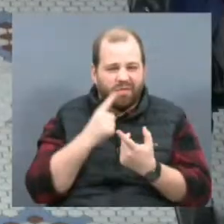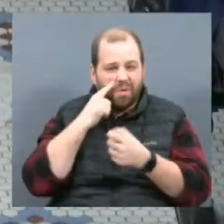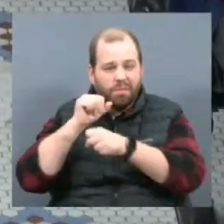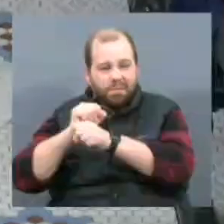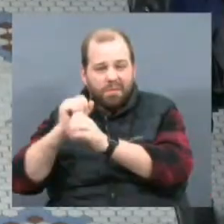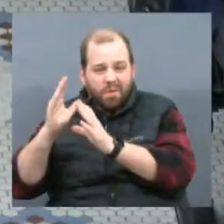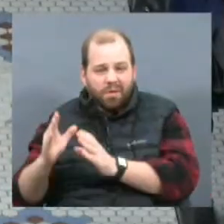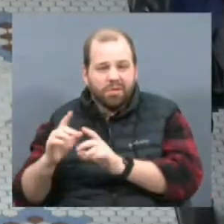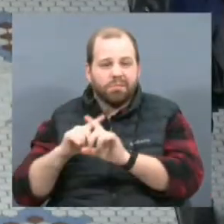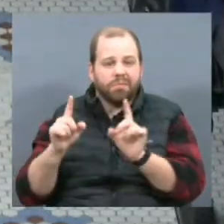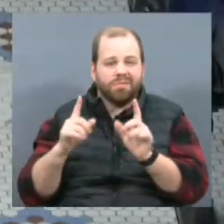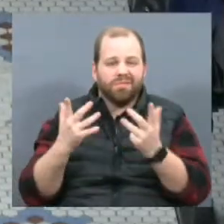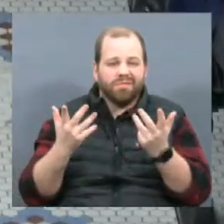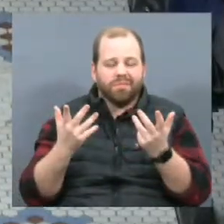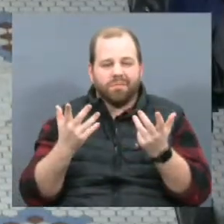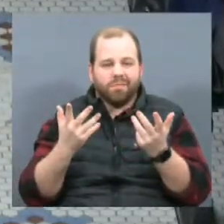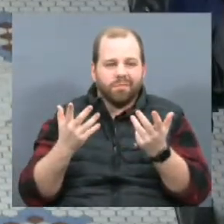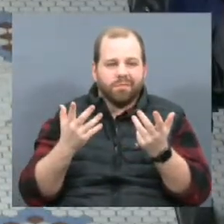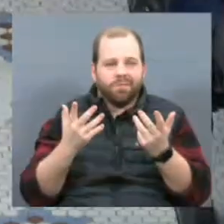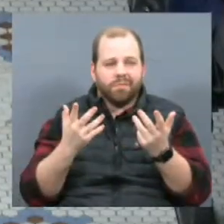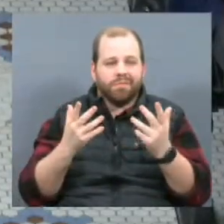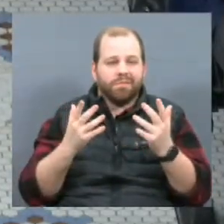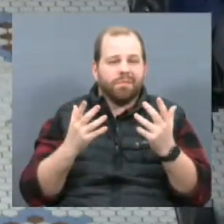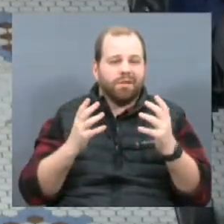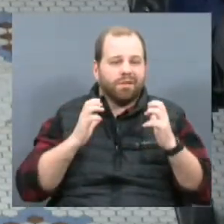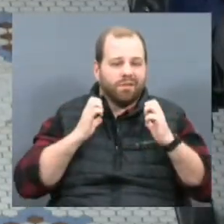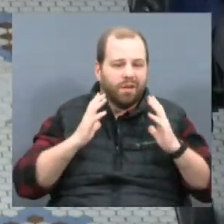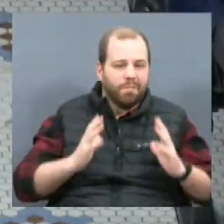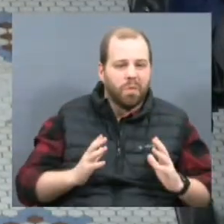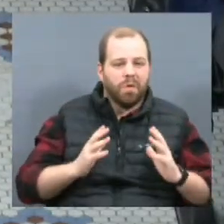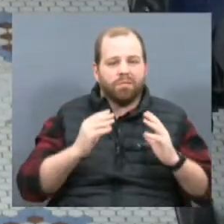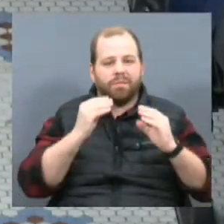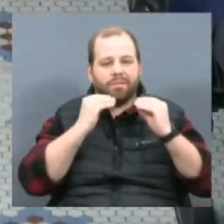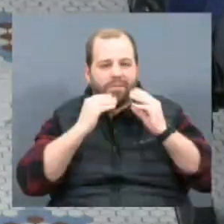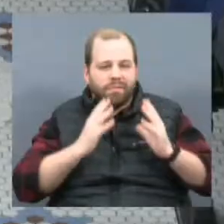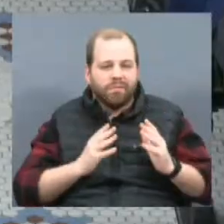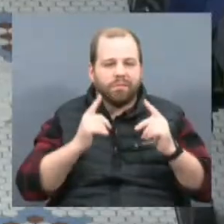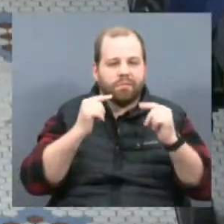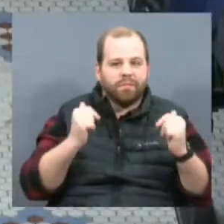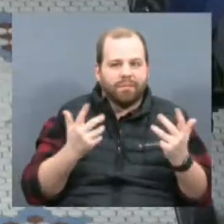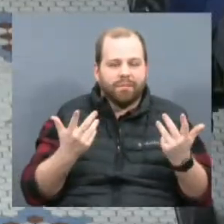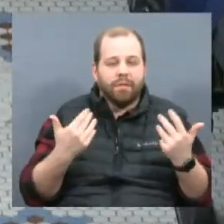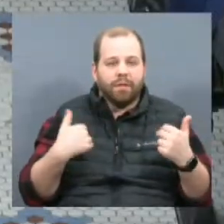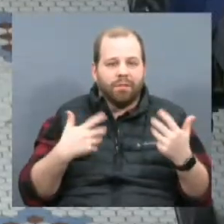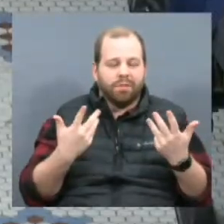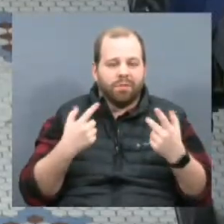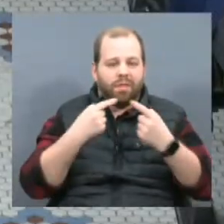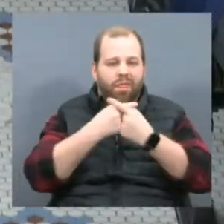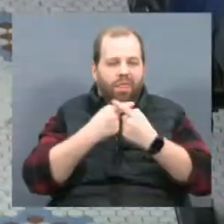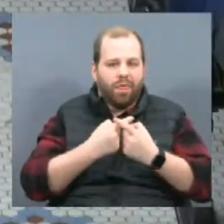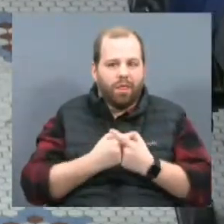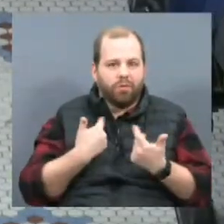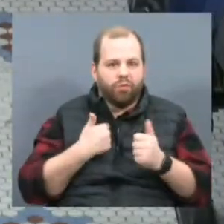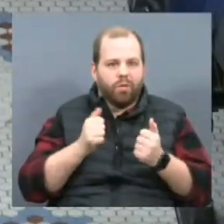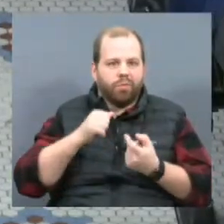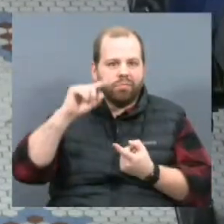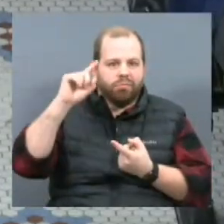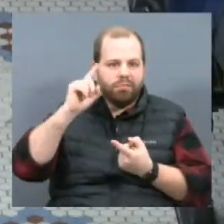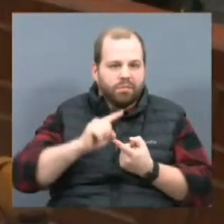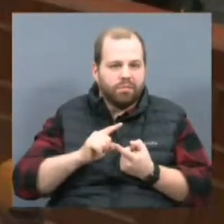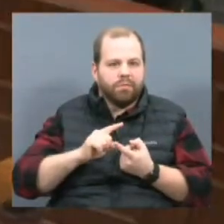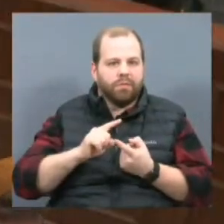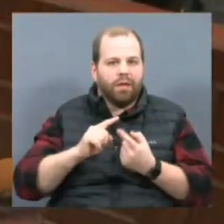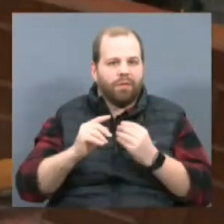for our customers as well. So we're just trying to help relieve some of the parking congestion in that